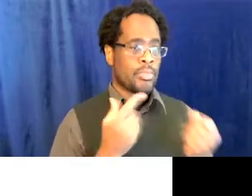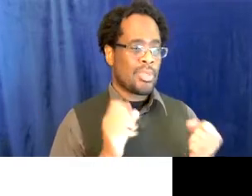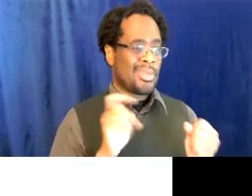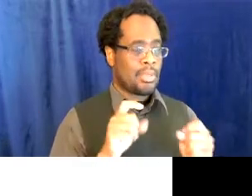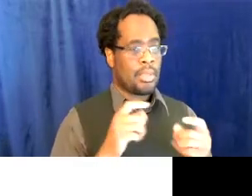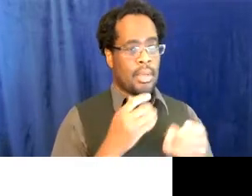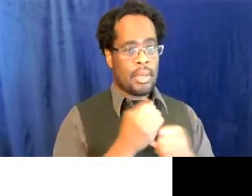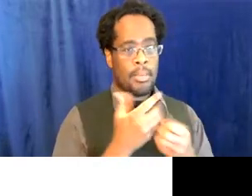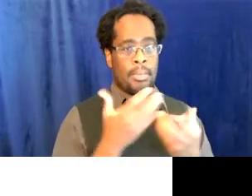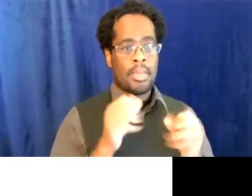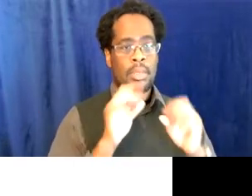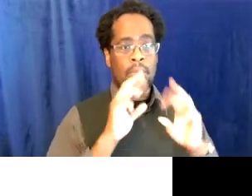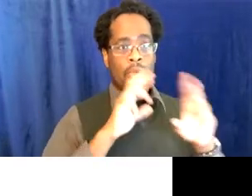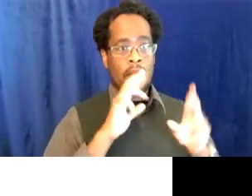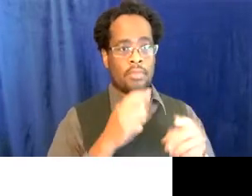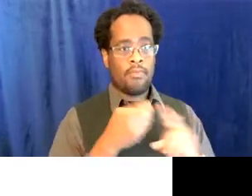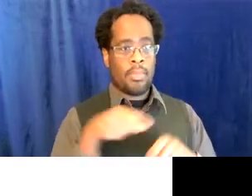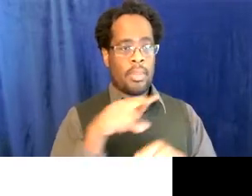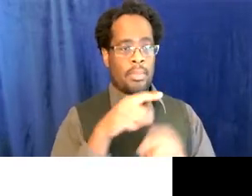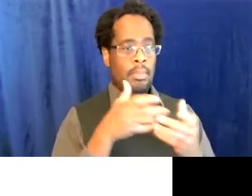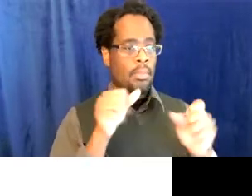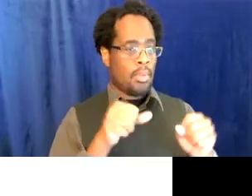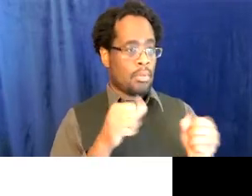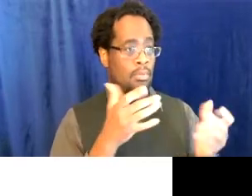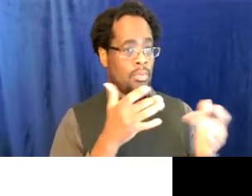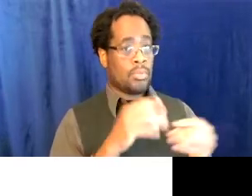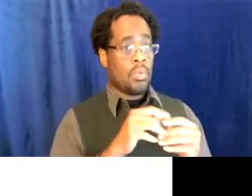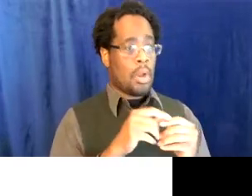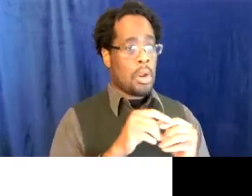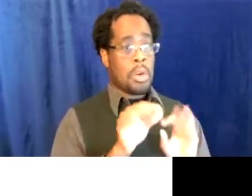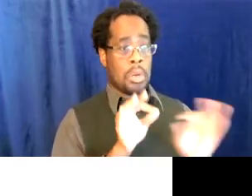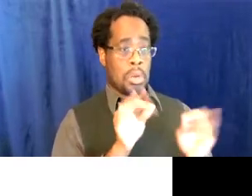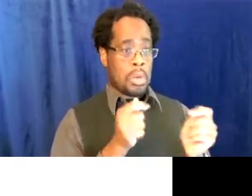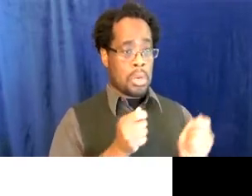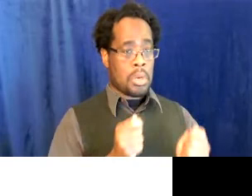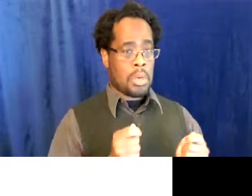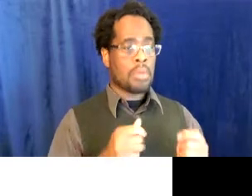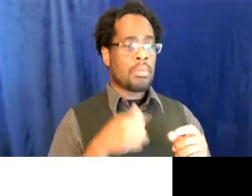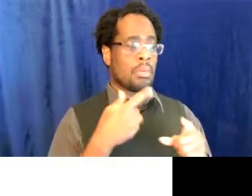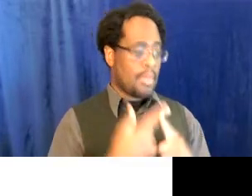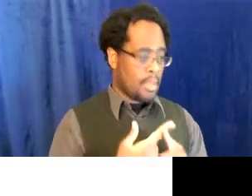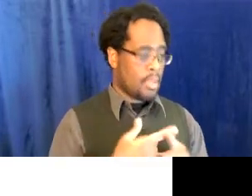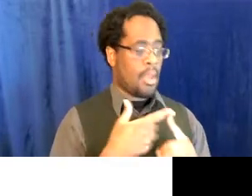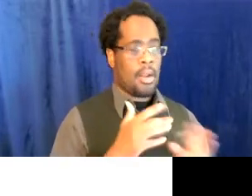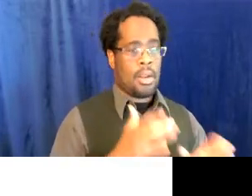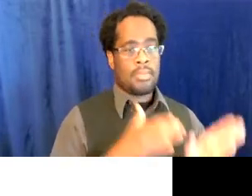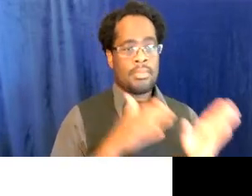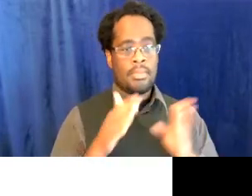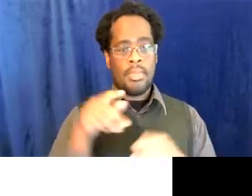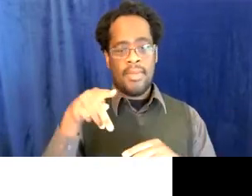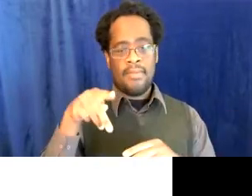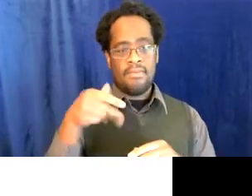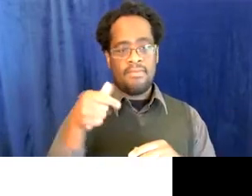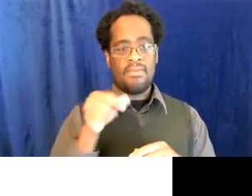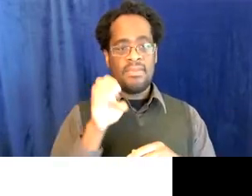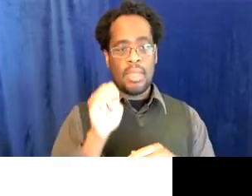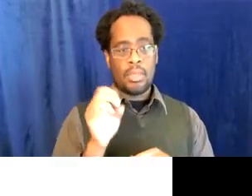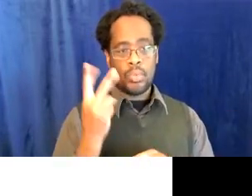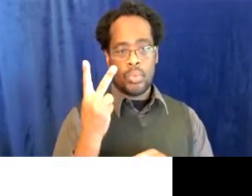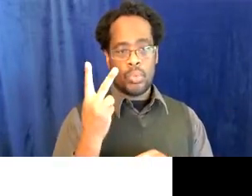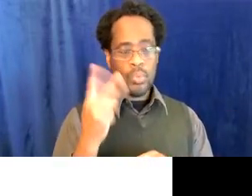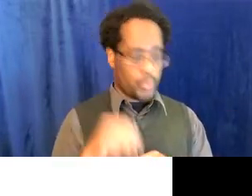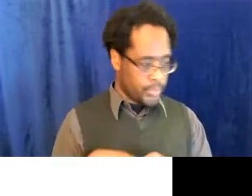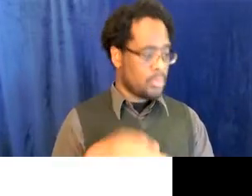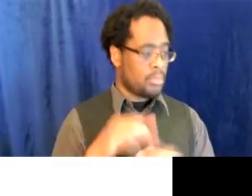We will change the faces, the skin color, and see if we can measure reactions from people, see if there are different